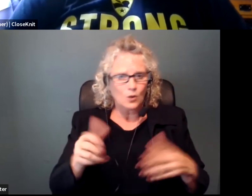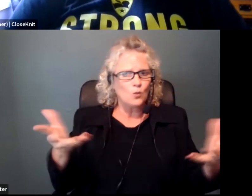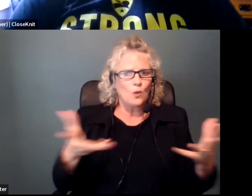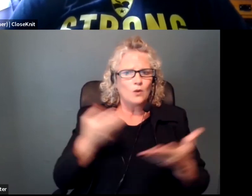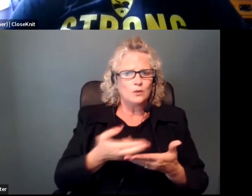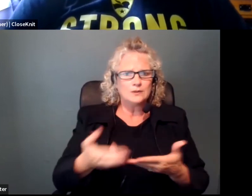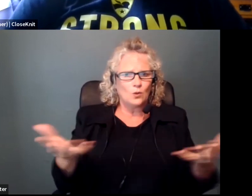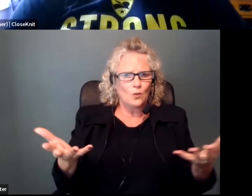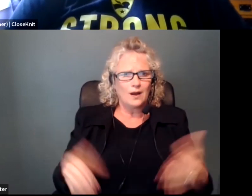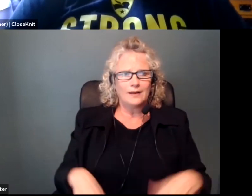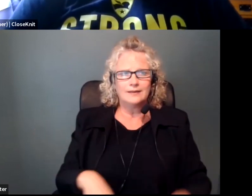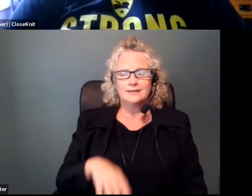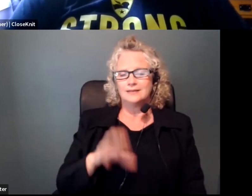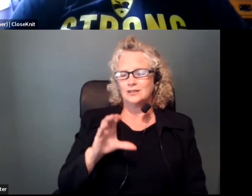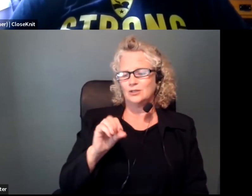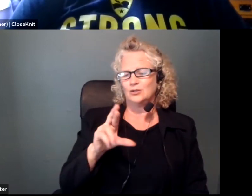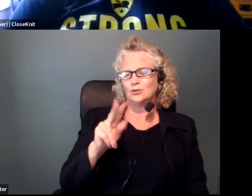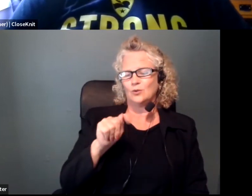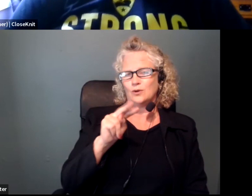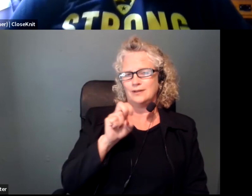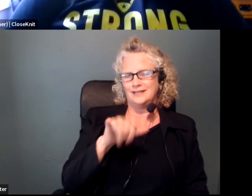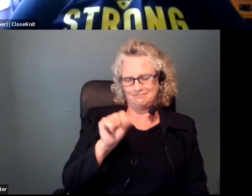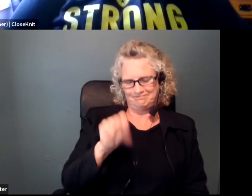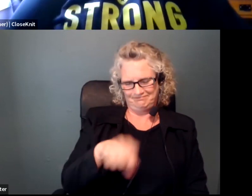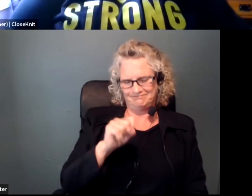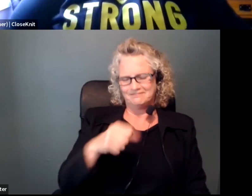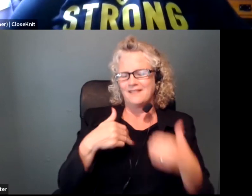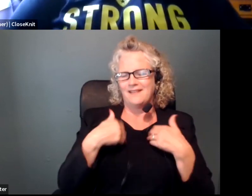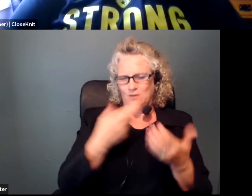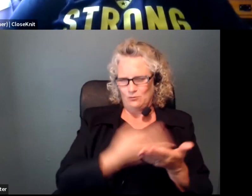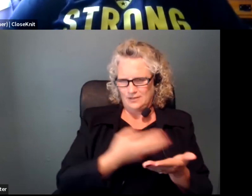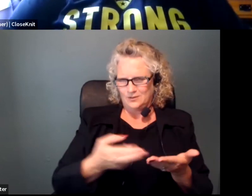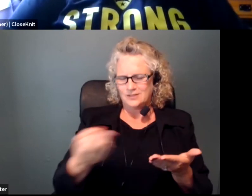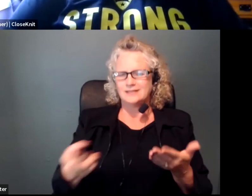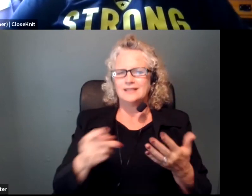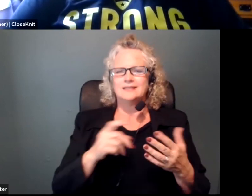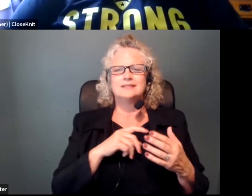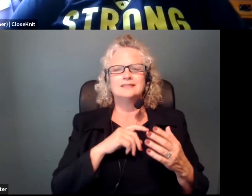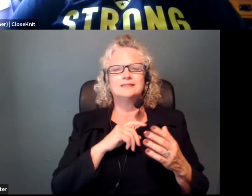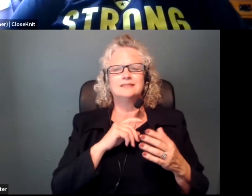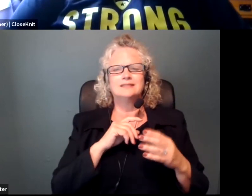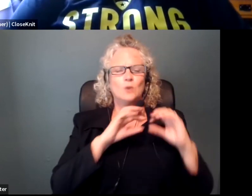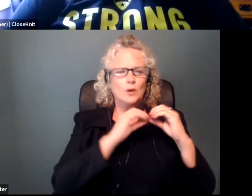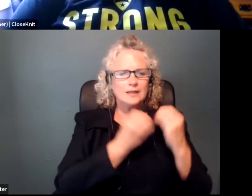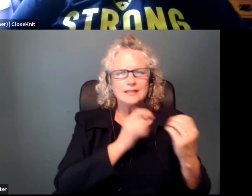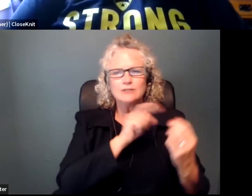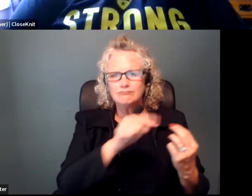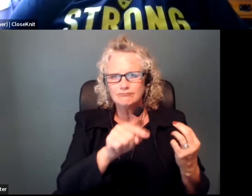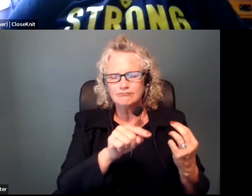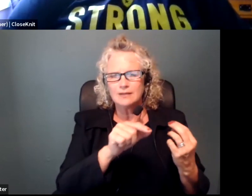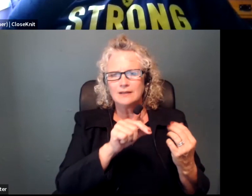Yes, there are. So there are a few different organizations around that will